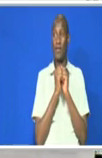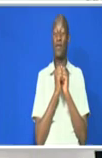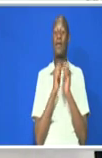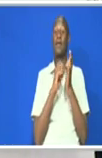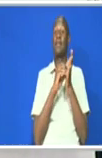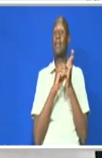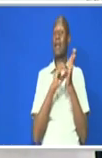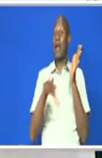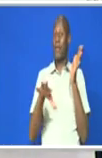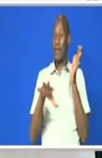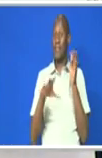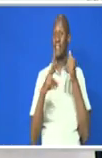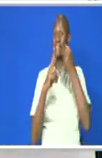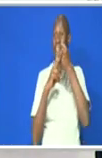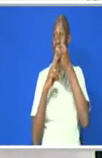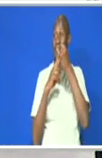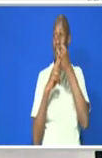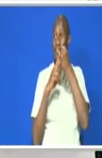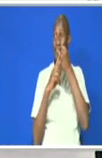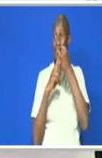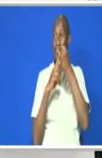take away 7